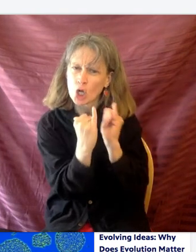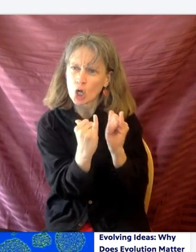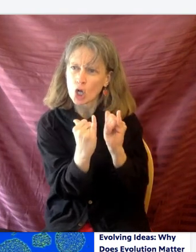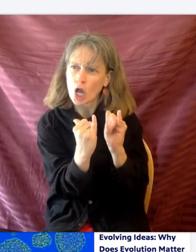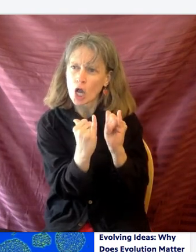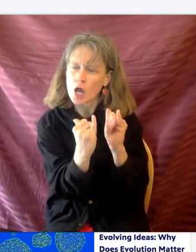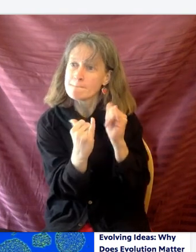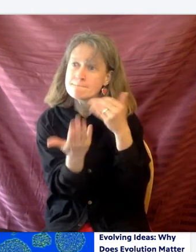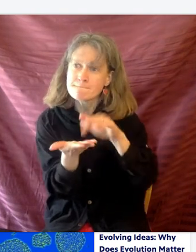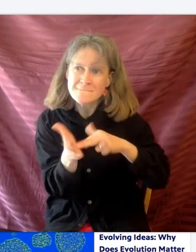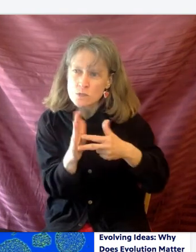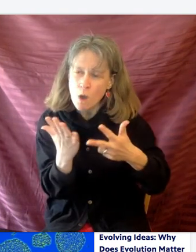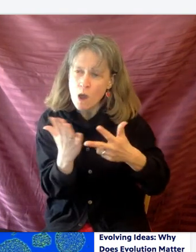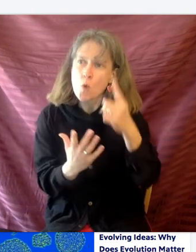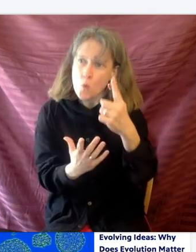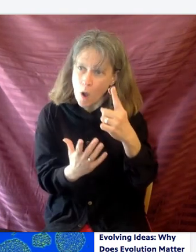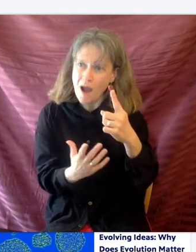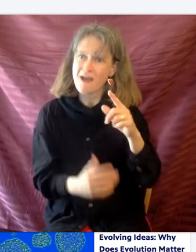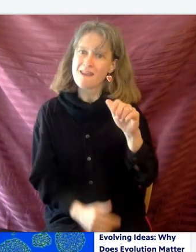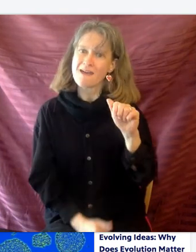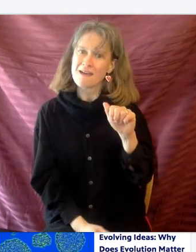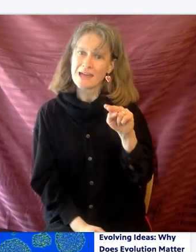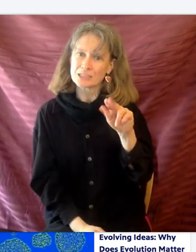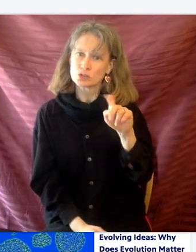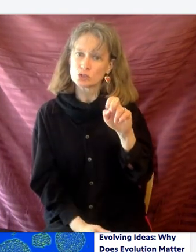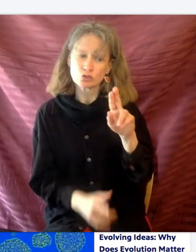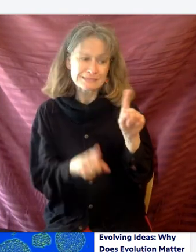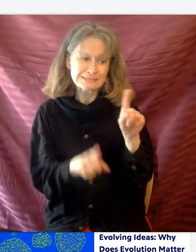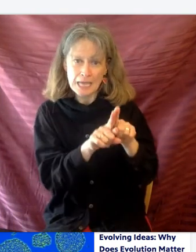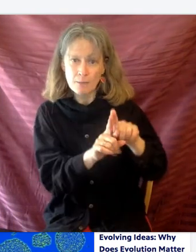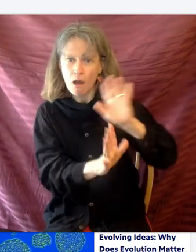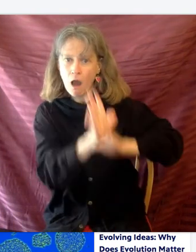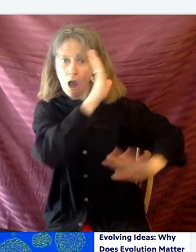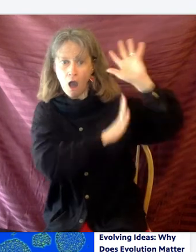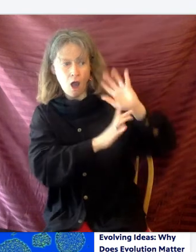ancestor. Real flesh and blood parents. Why didn't you say so then?